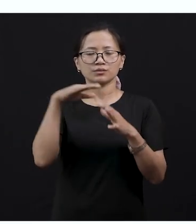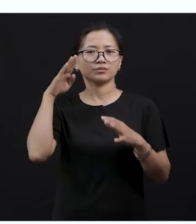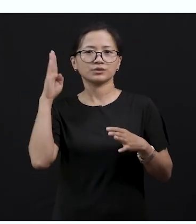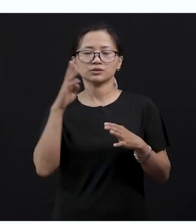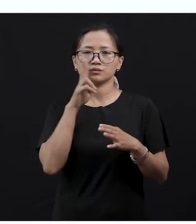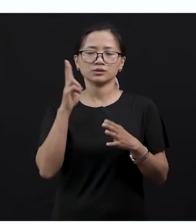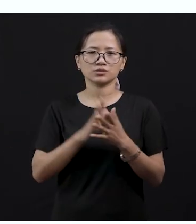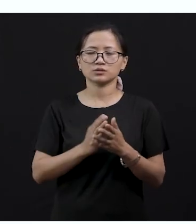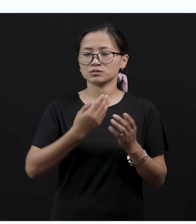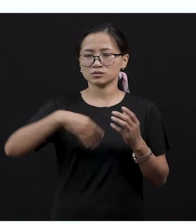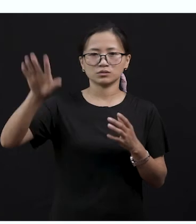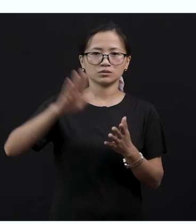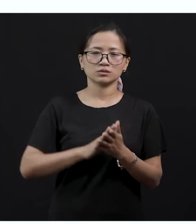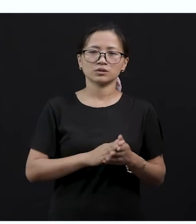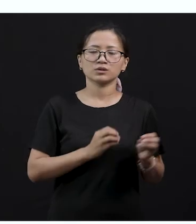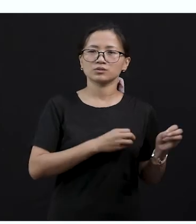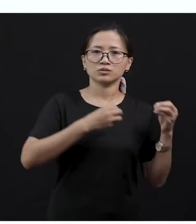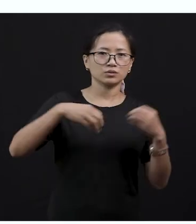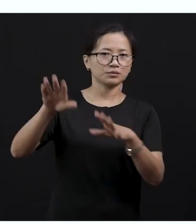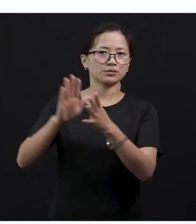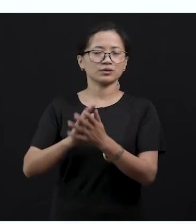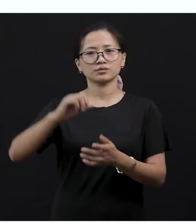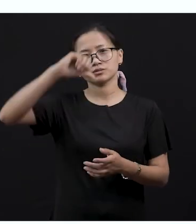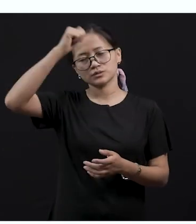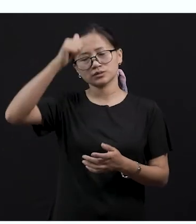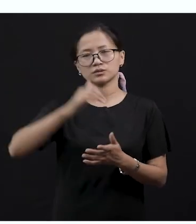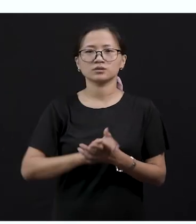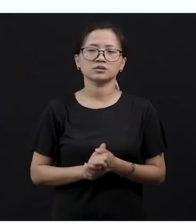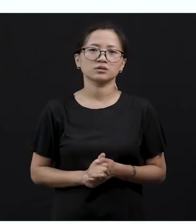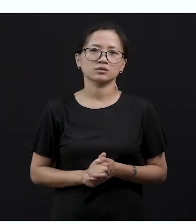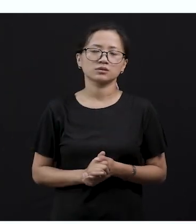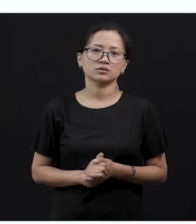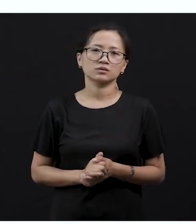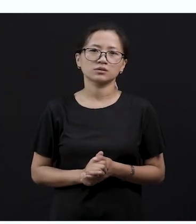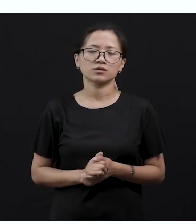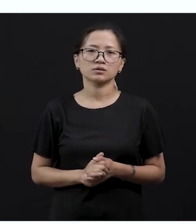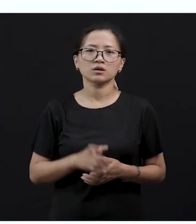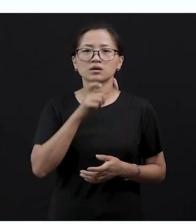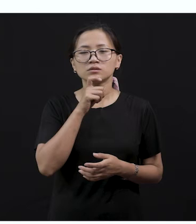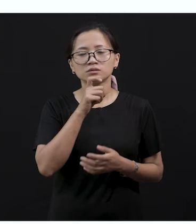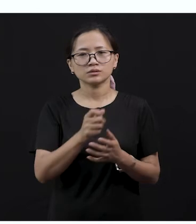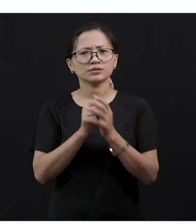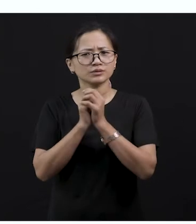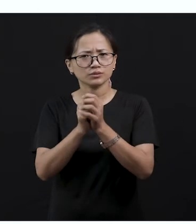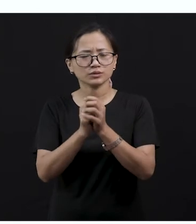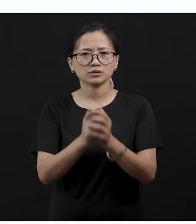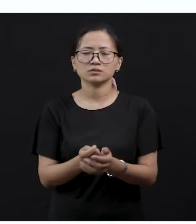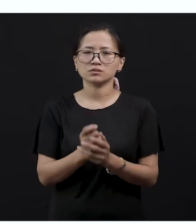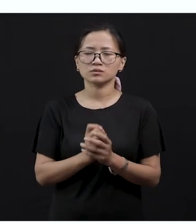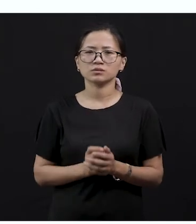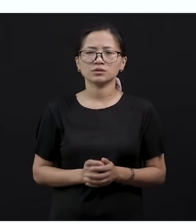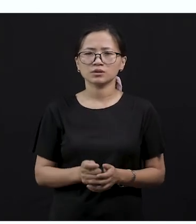go away, to leave India, okay? So that was Quit India. And then they requested them, all right, instead